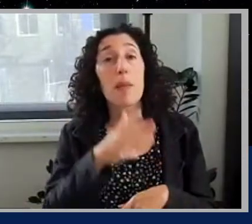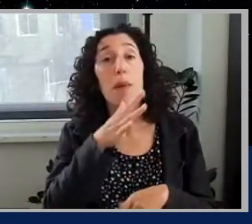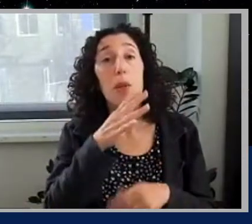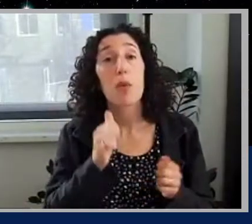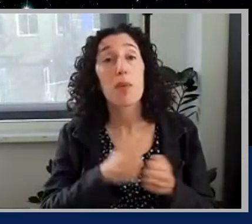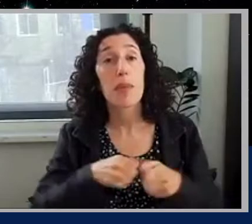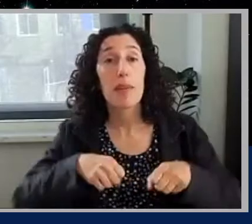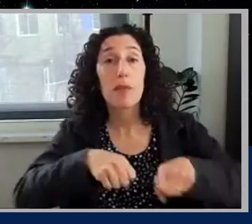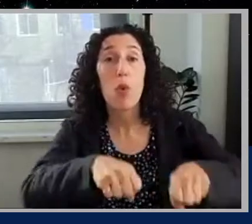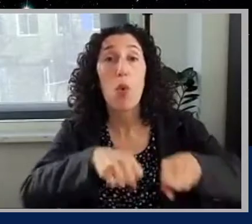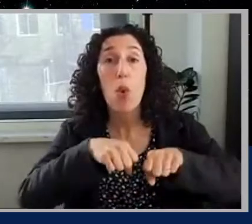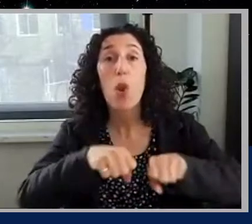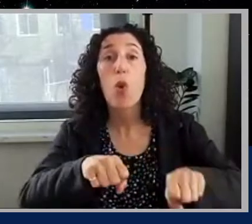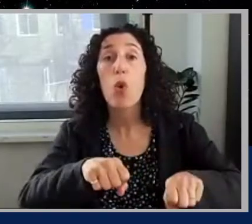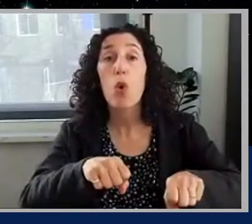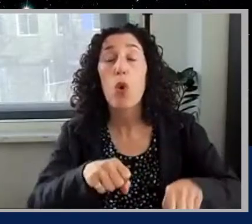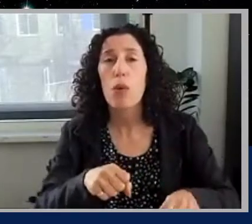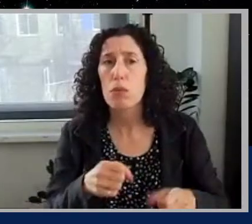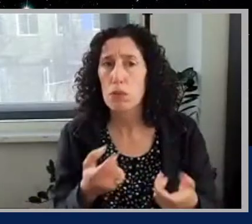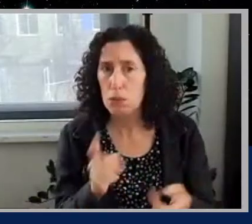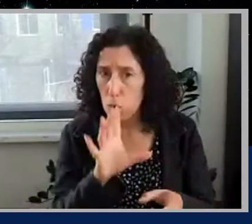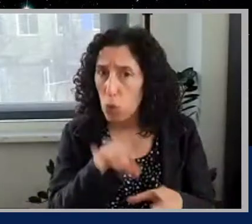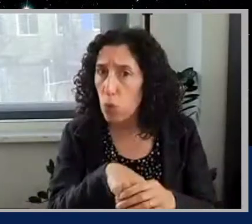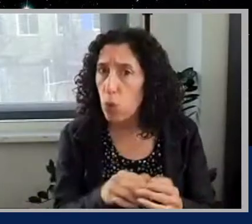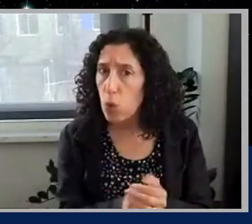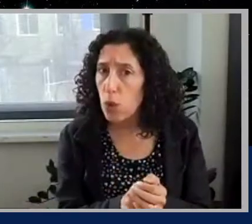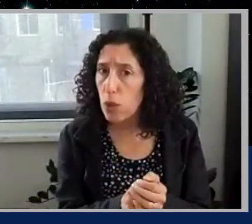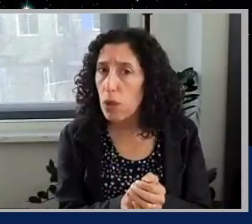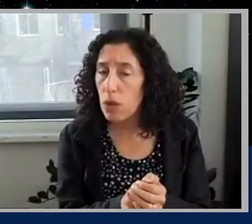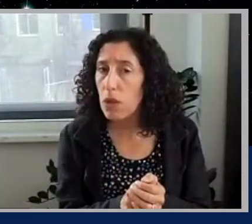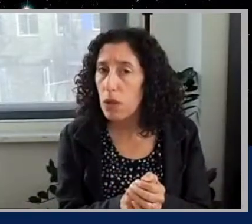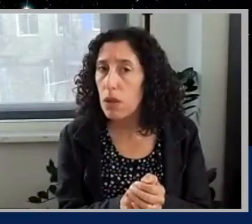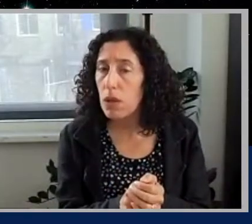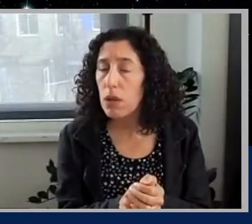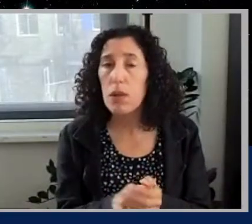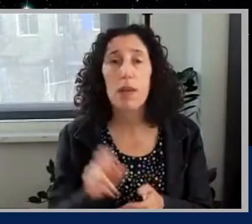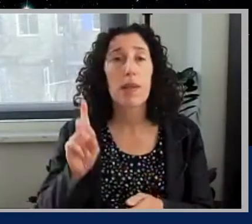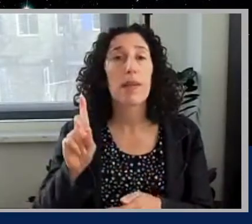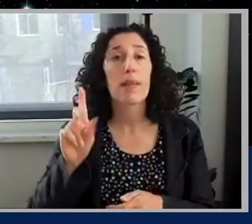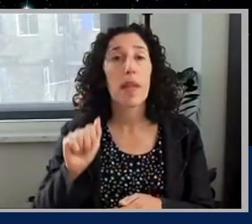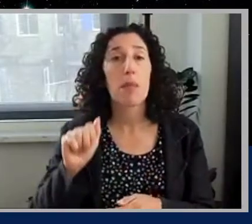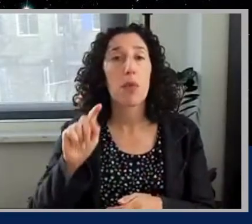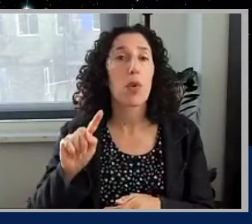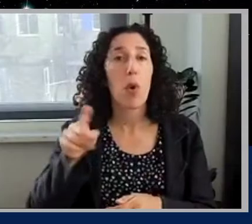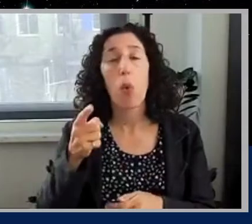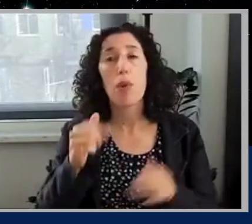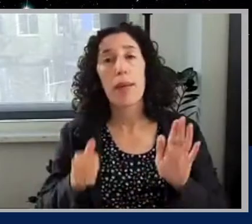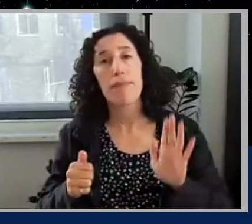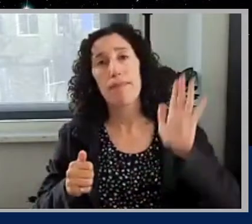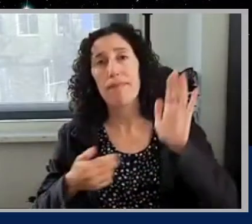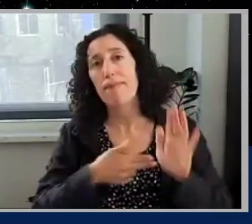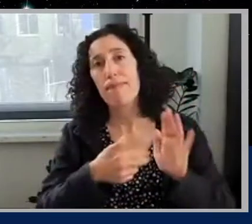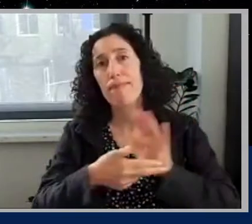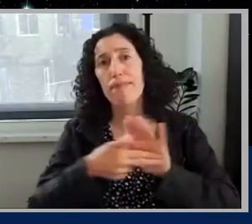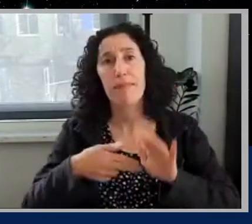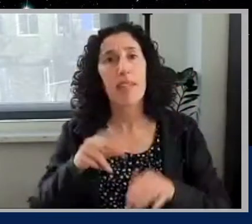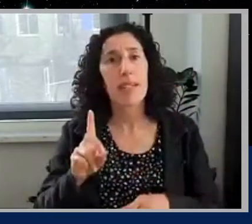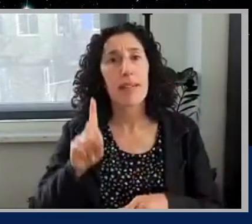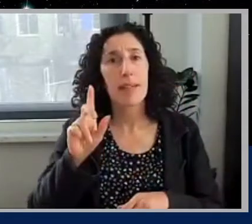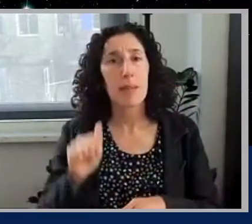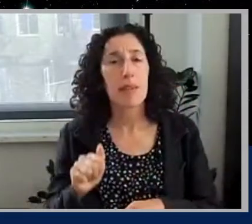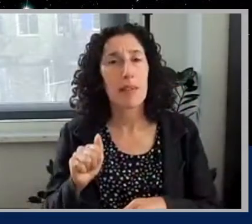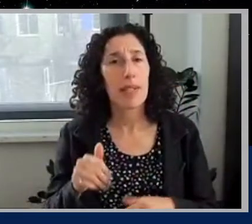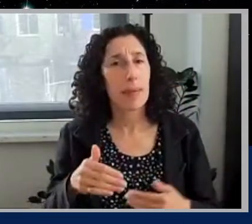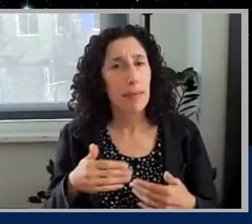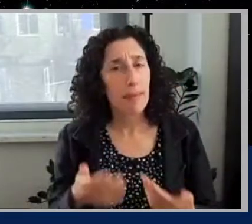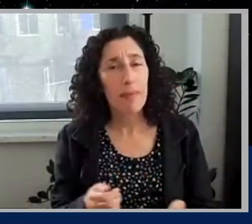make everybody ask, because like I tend not to ask because I don't see my health issues as serious enough to warrant it almost, right?